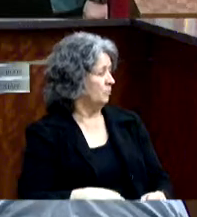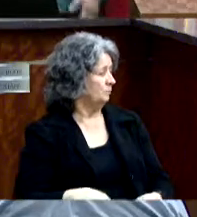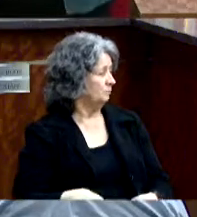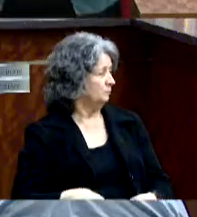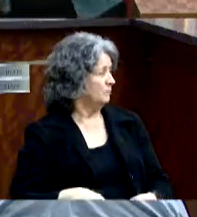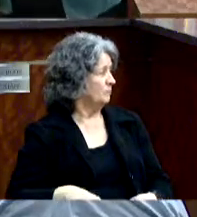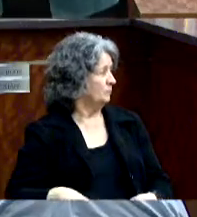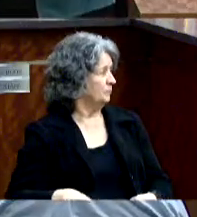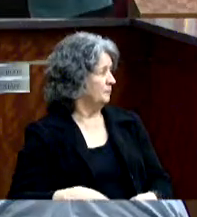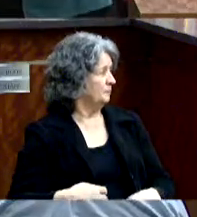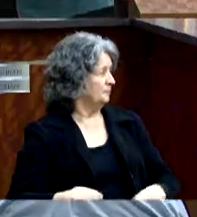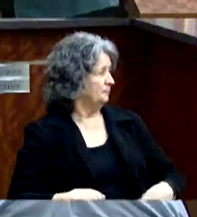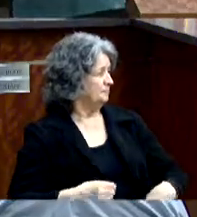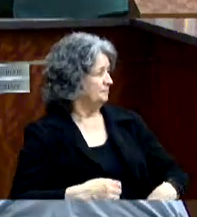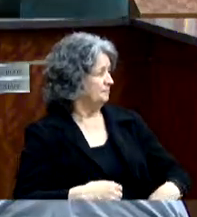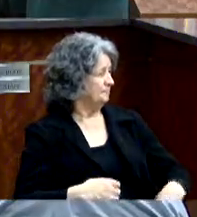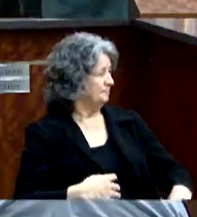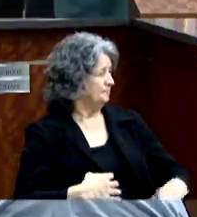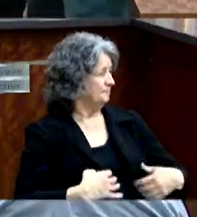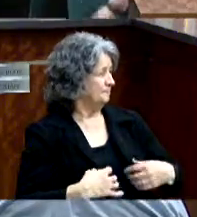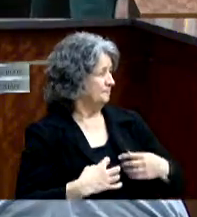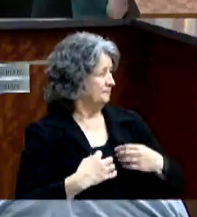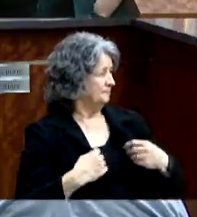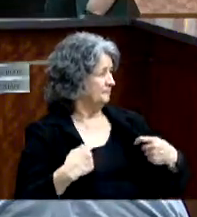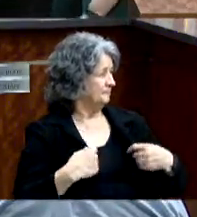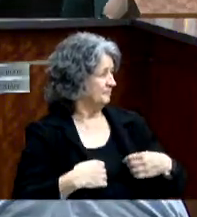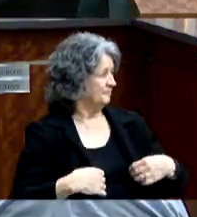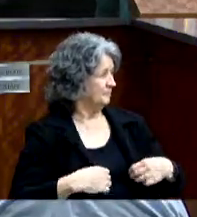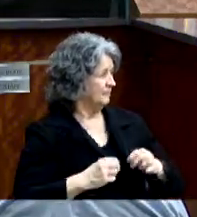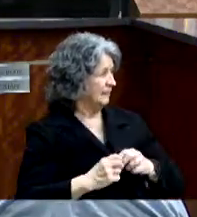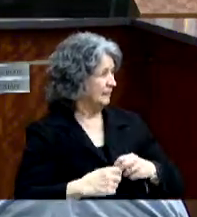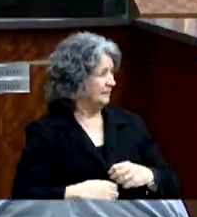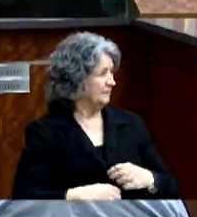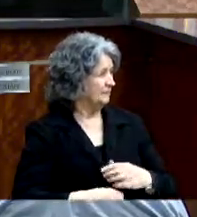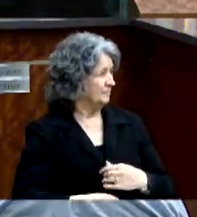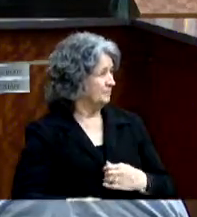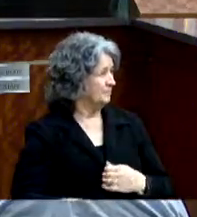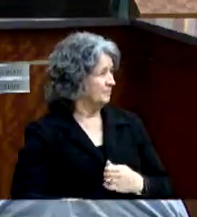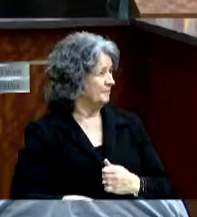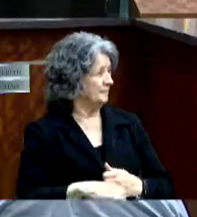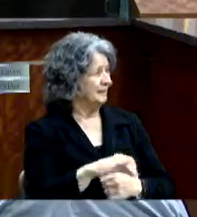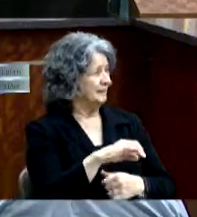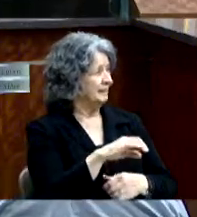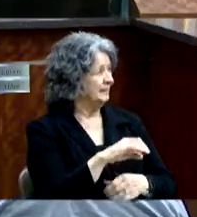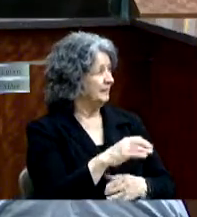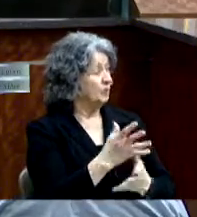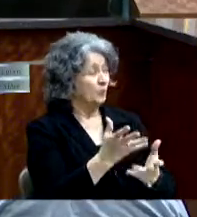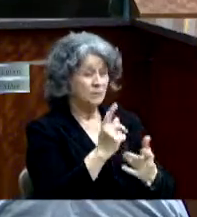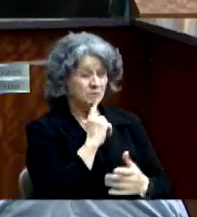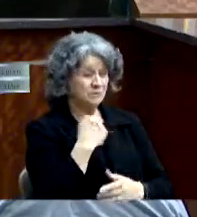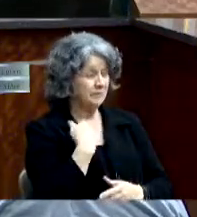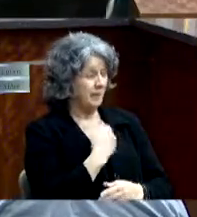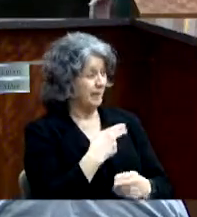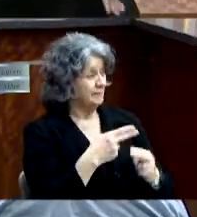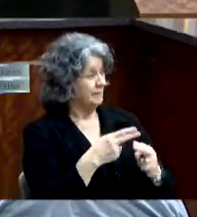No, you're awesome. Is there anybody that would like to tell us about it? I'm sure I didn't include all the work you do.